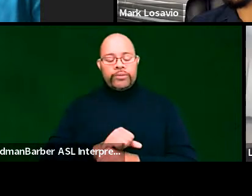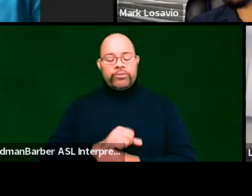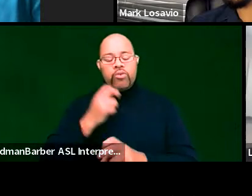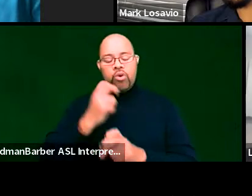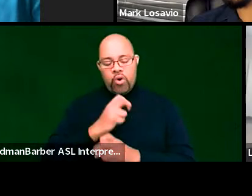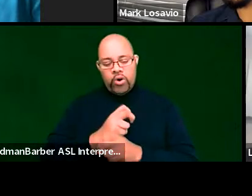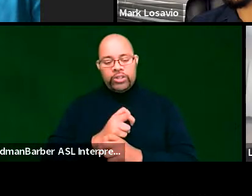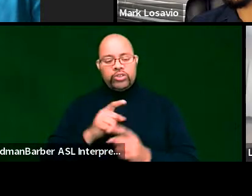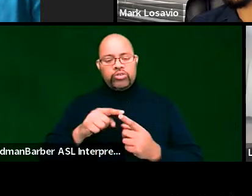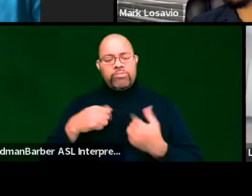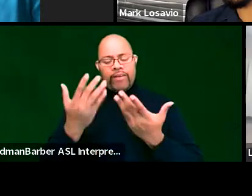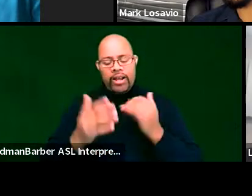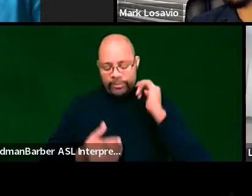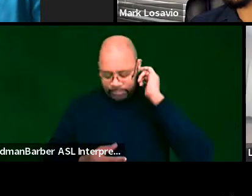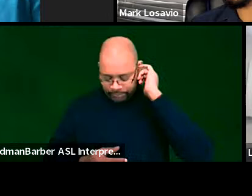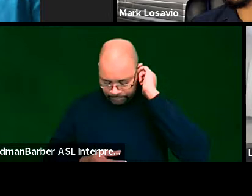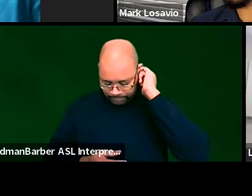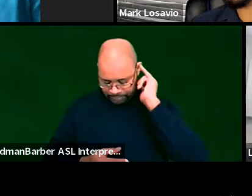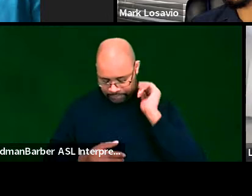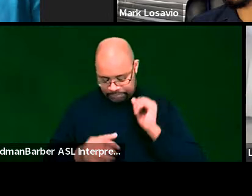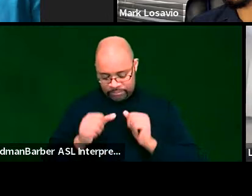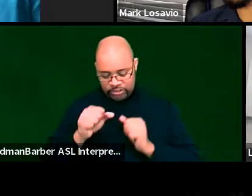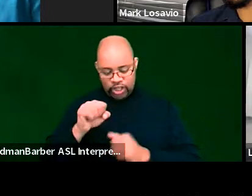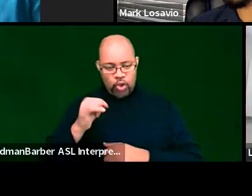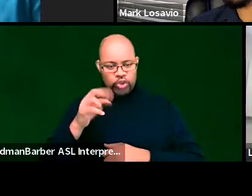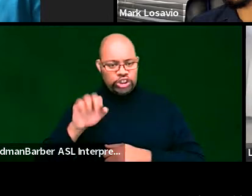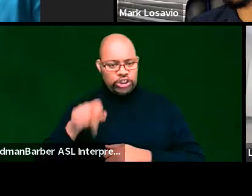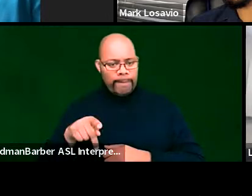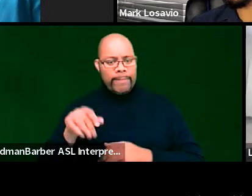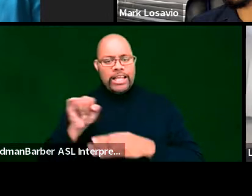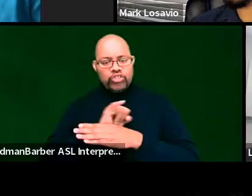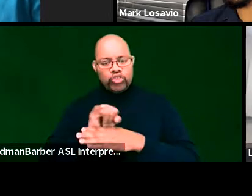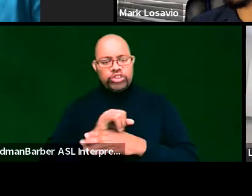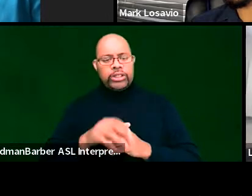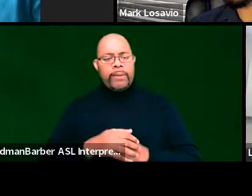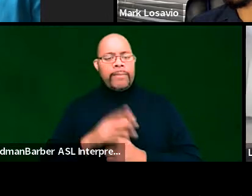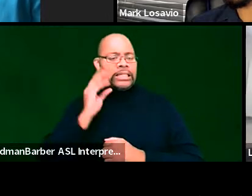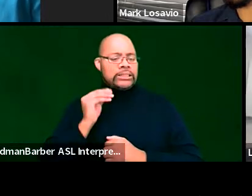hard to provide scholarships, internships,